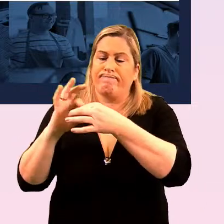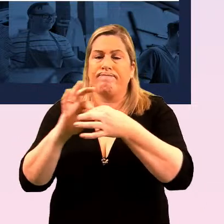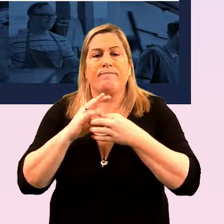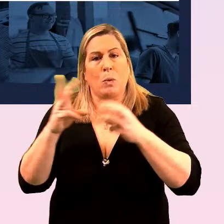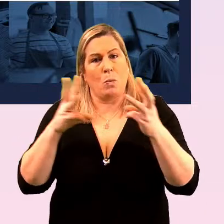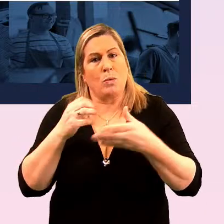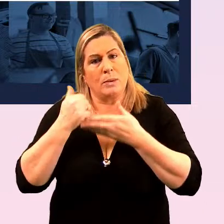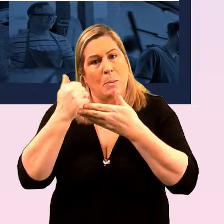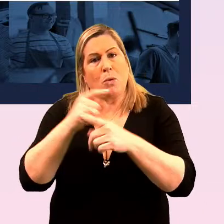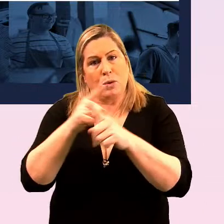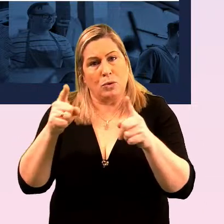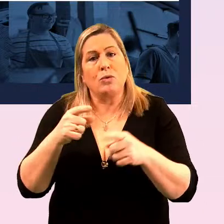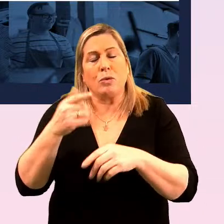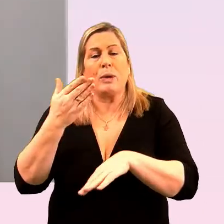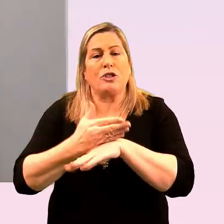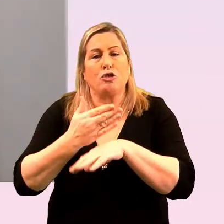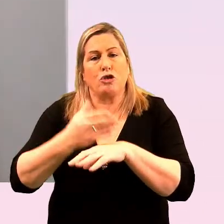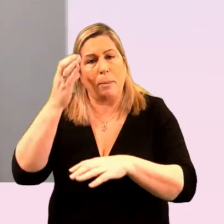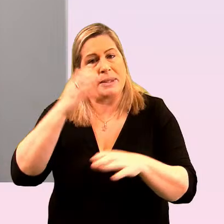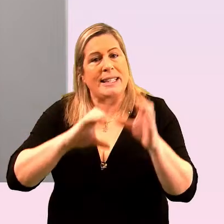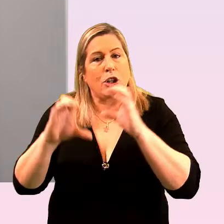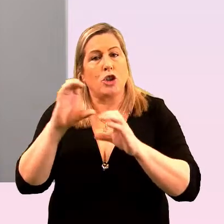seekers. Thanks very much.